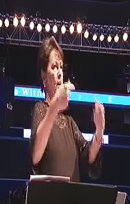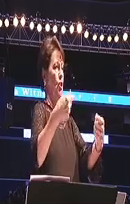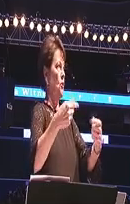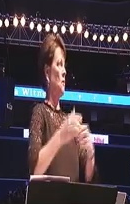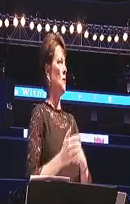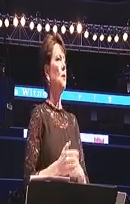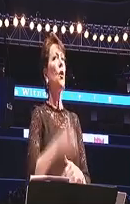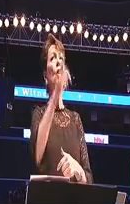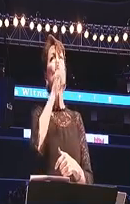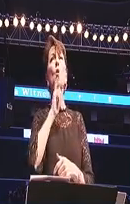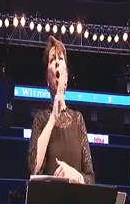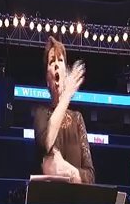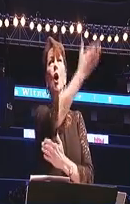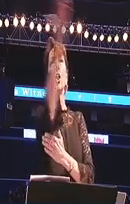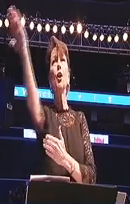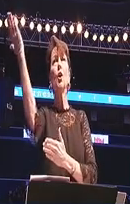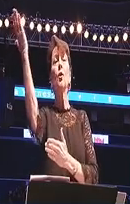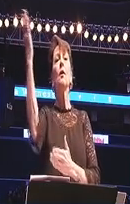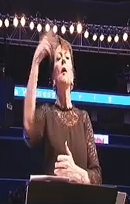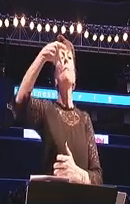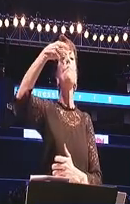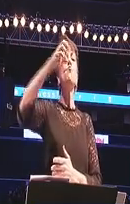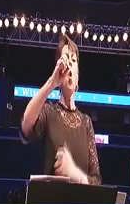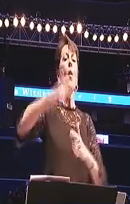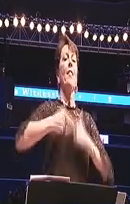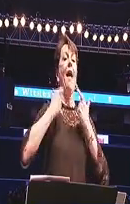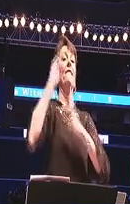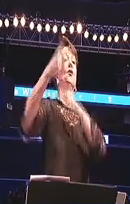Who are you?